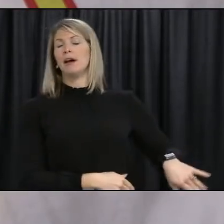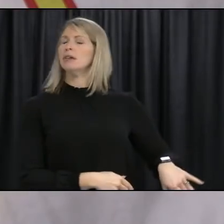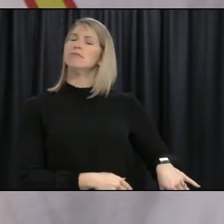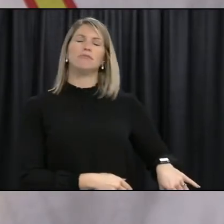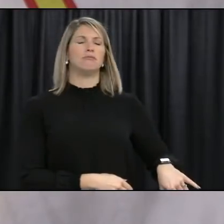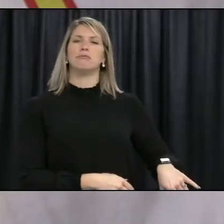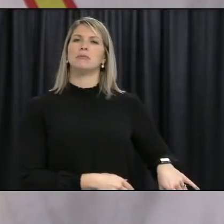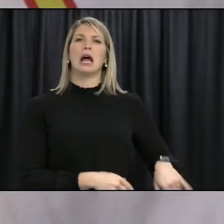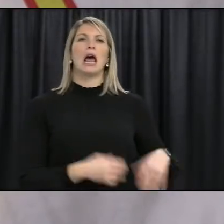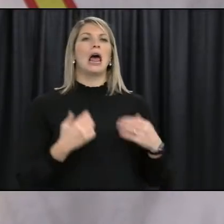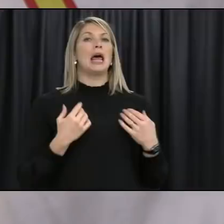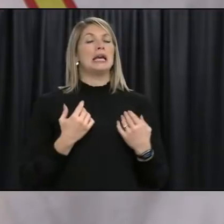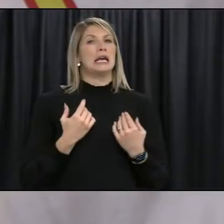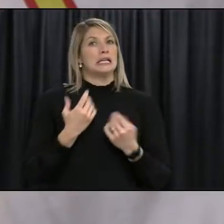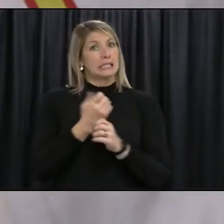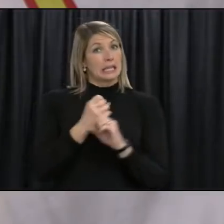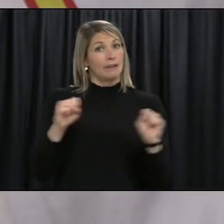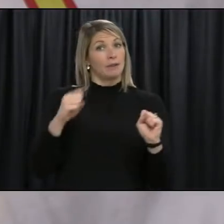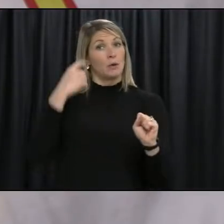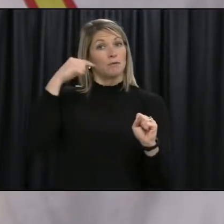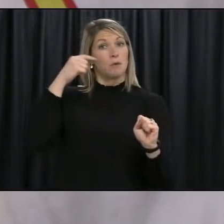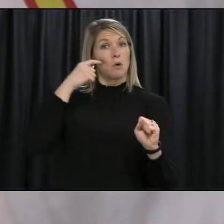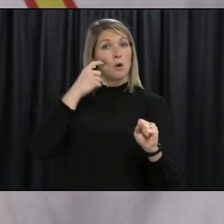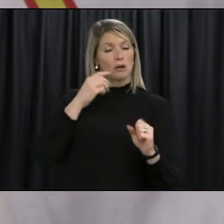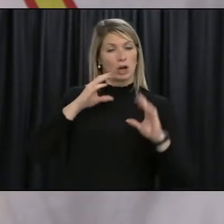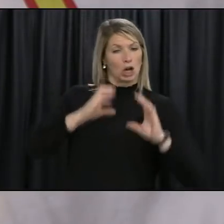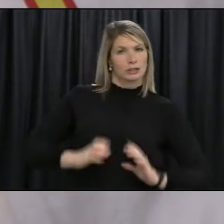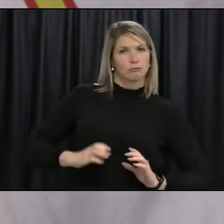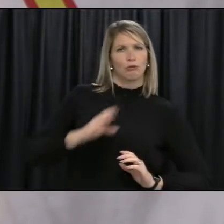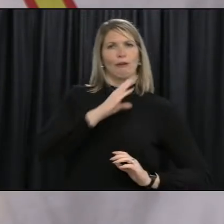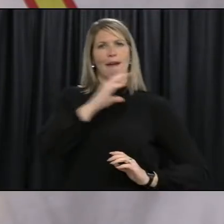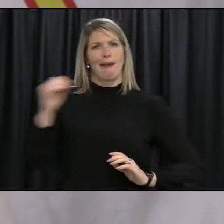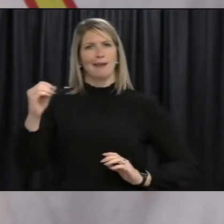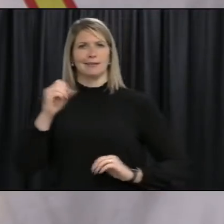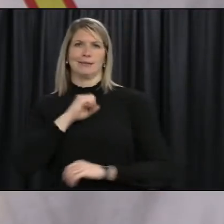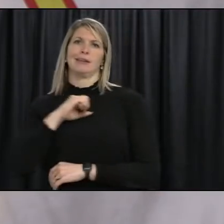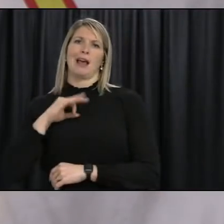both staff and patrons and must be strictly adhered to.